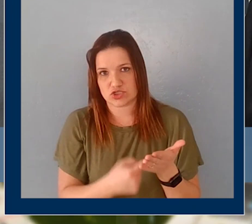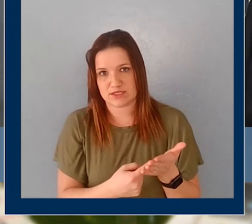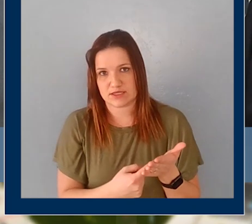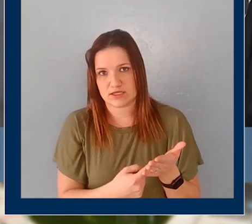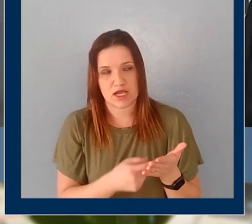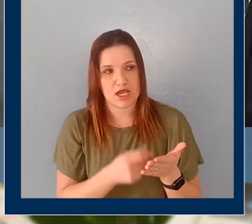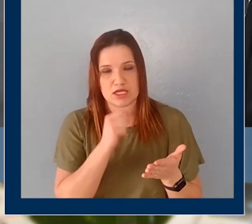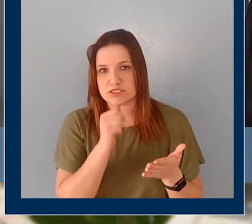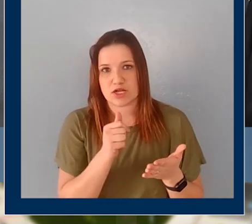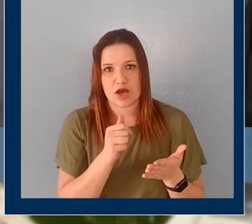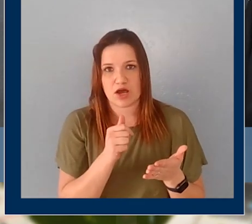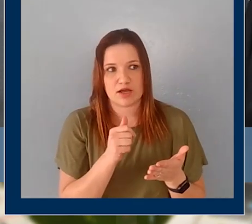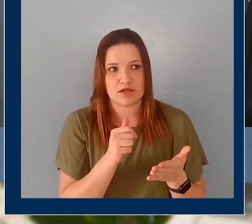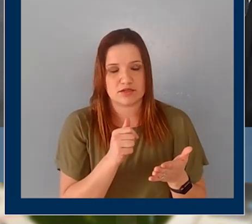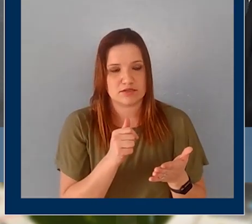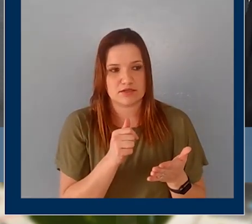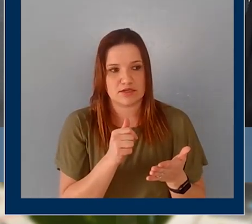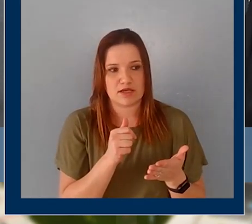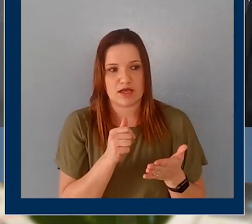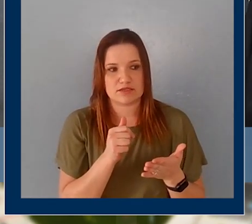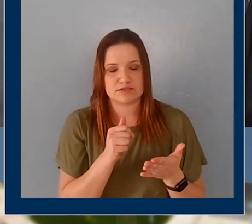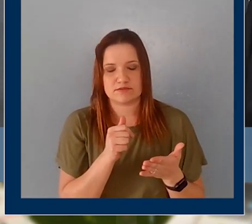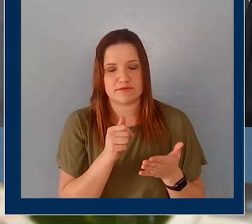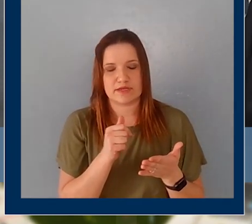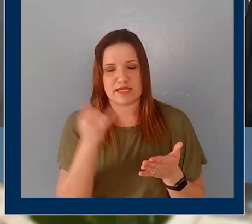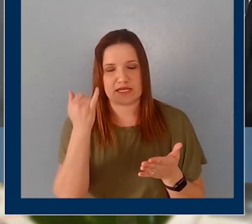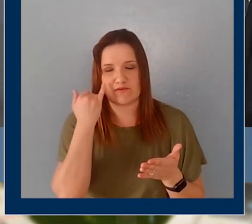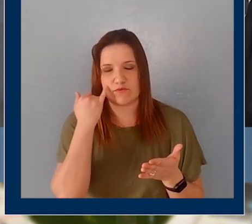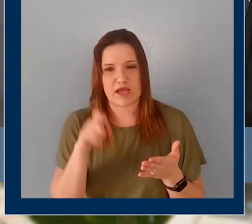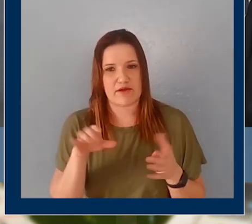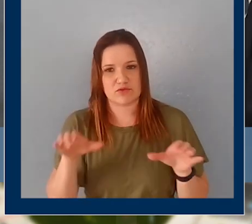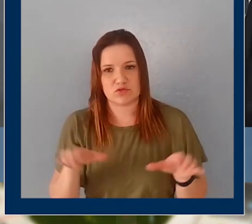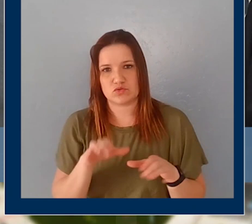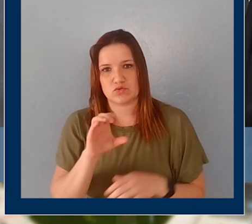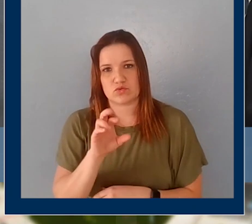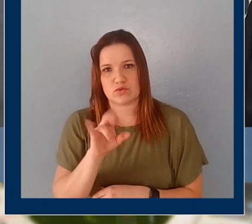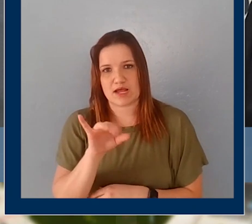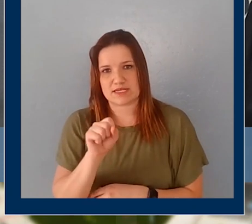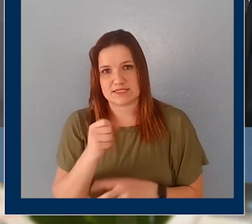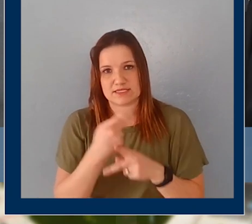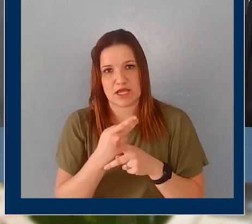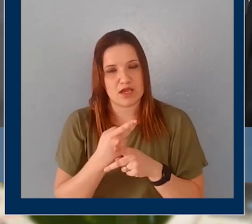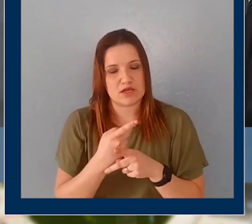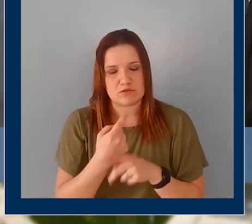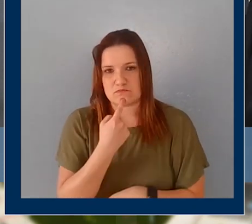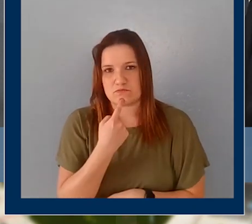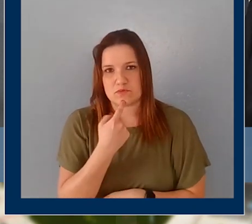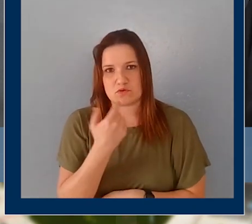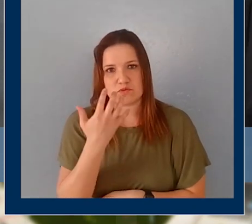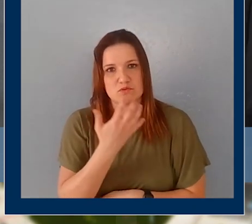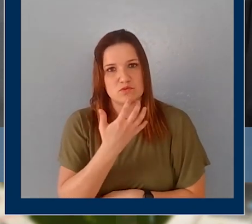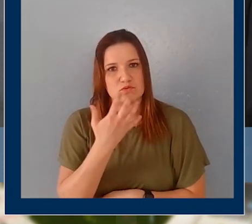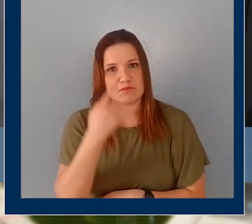literally, hospitals were overrun. They were taking care of people in the street, in ambulances. They